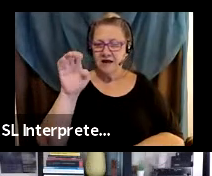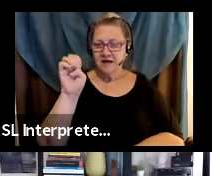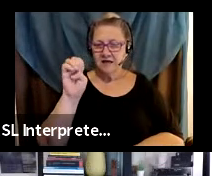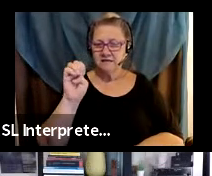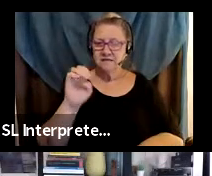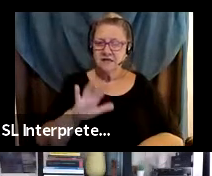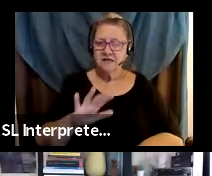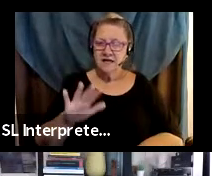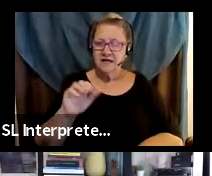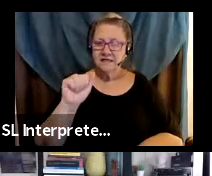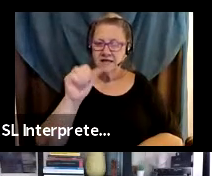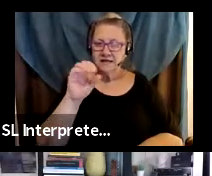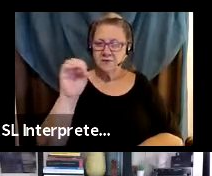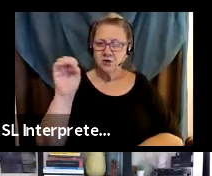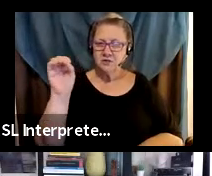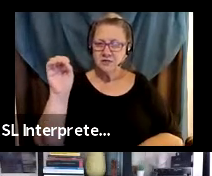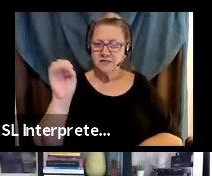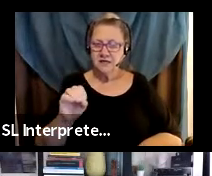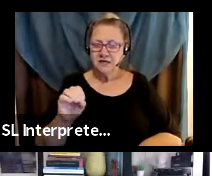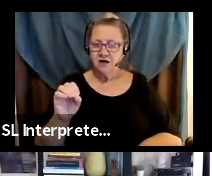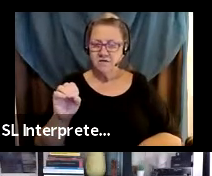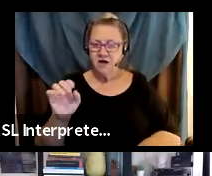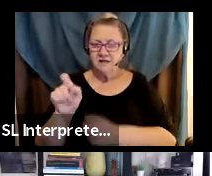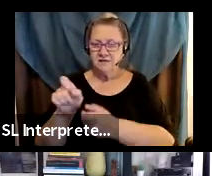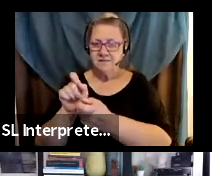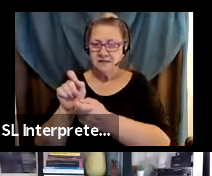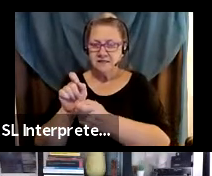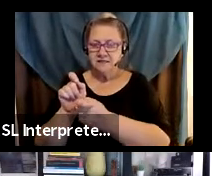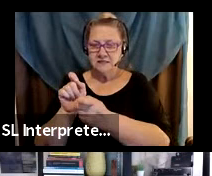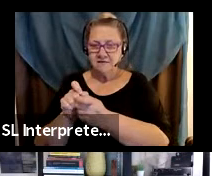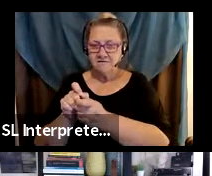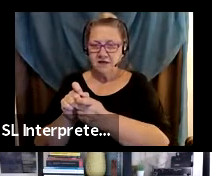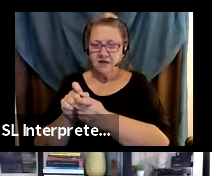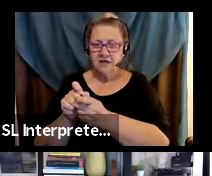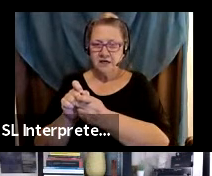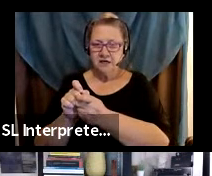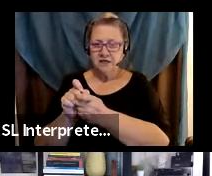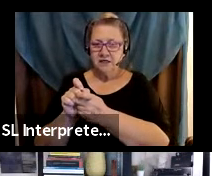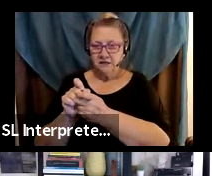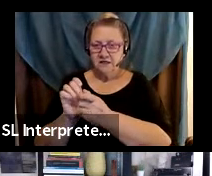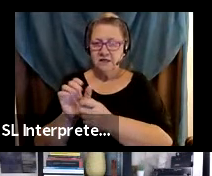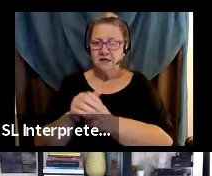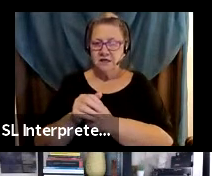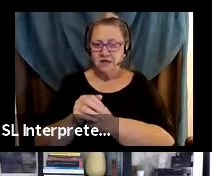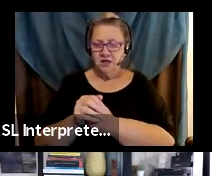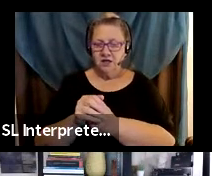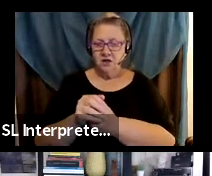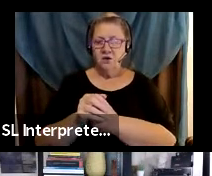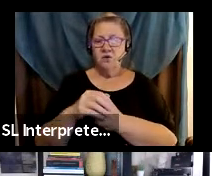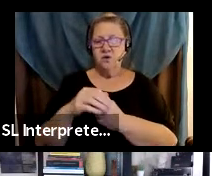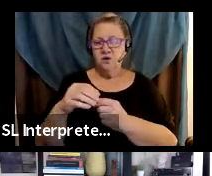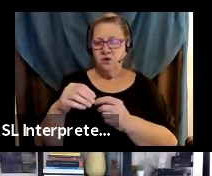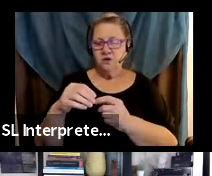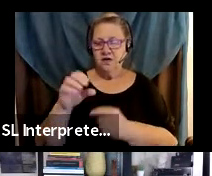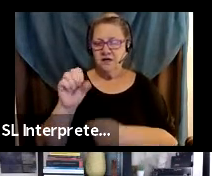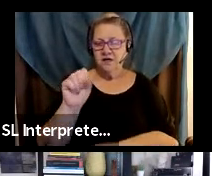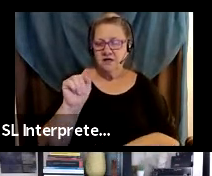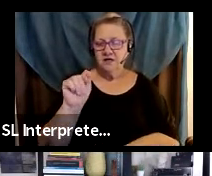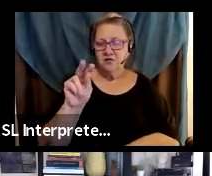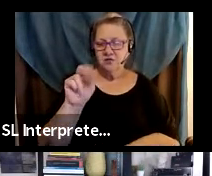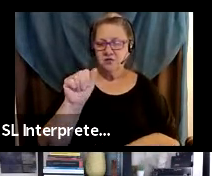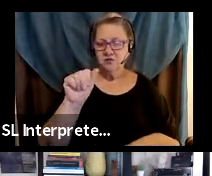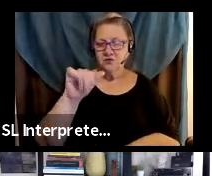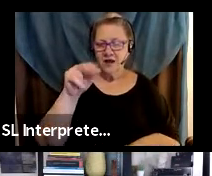of what we're sequencing. And we're trying to get more systematic about what we're sequencing as well, including really aggressive sequencing of hospitalized cases.